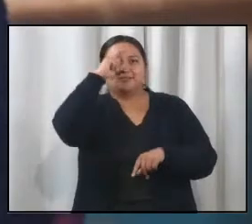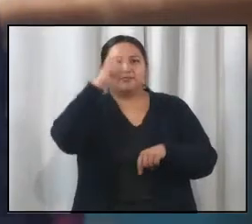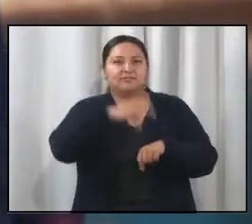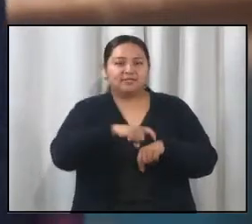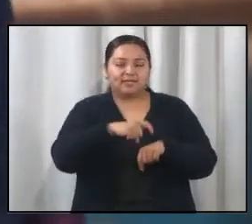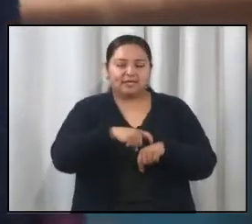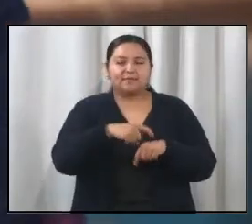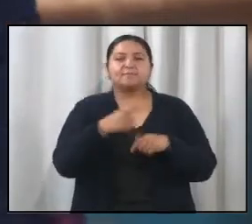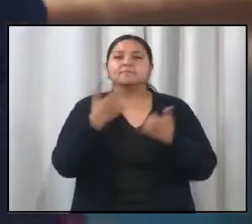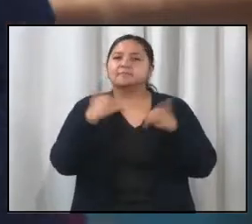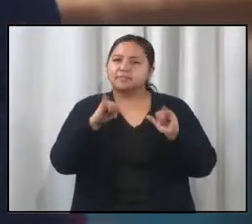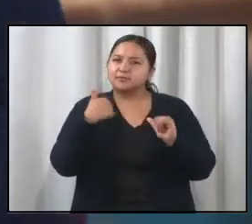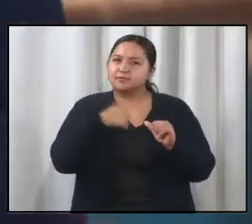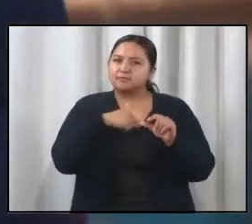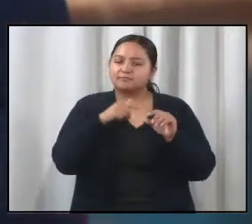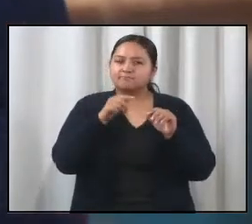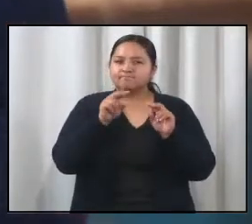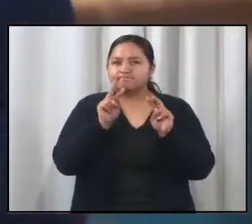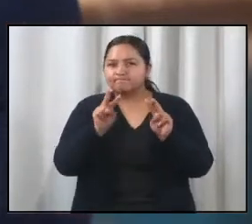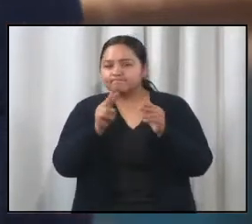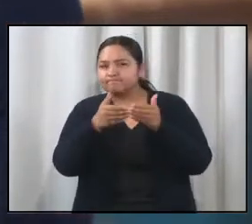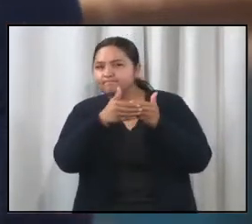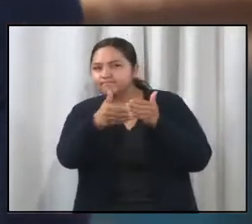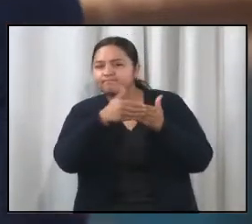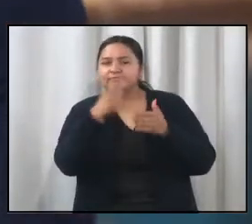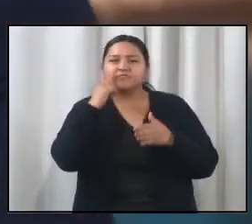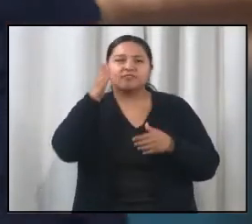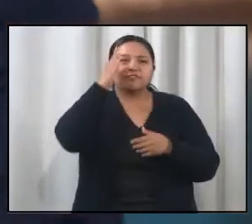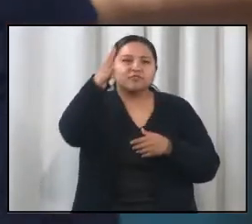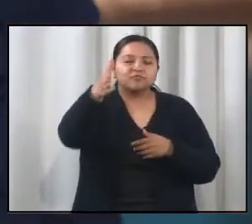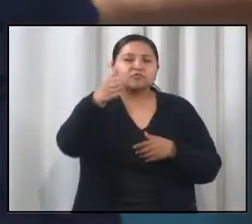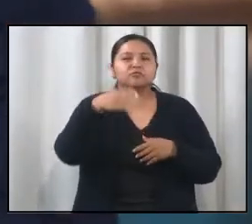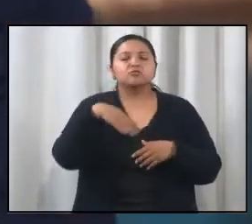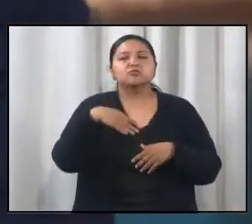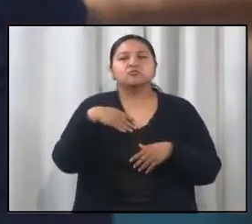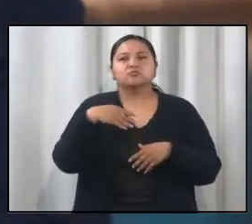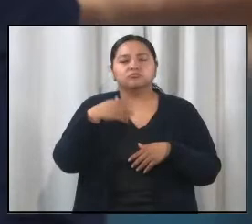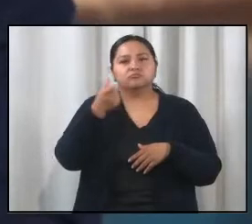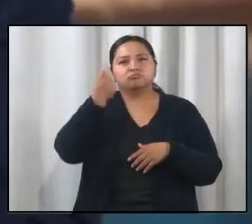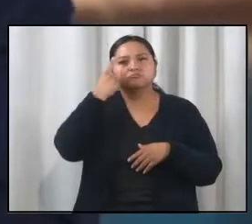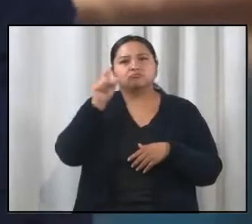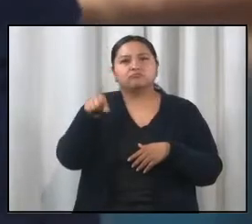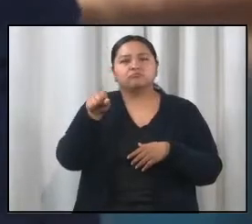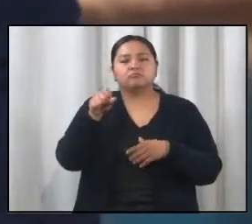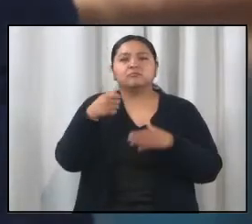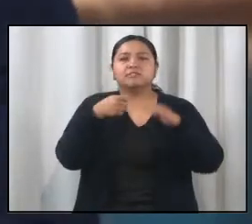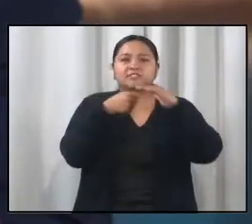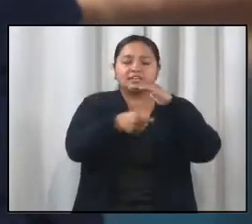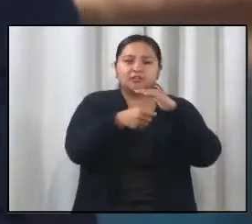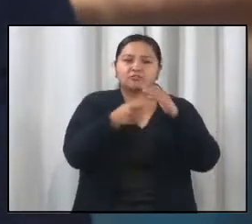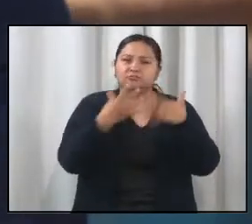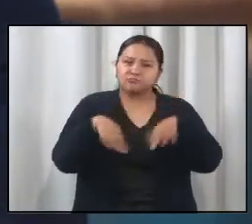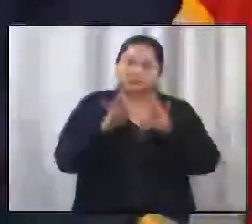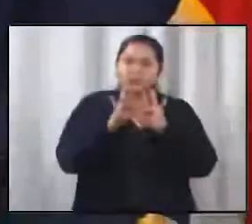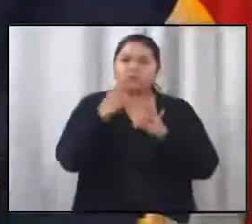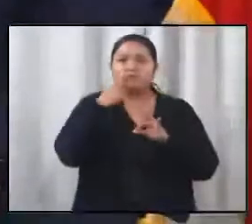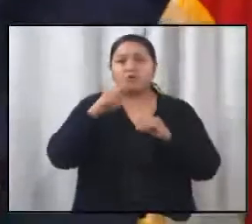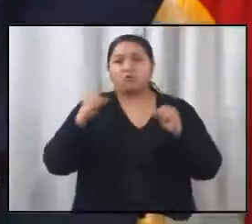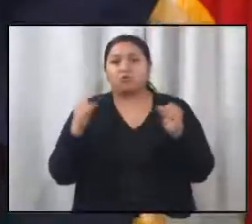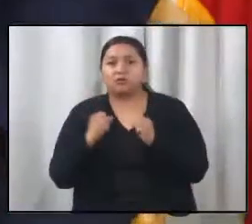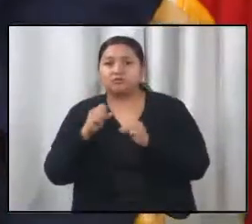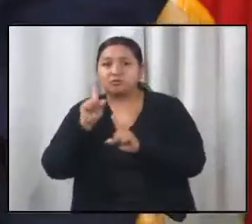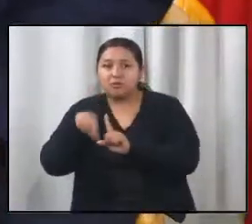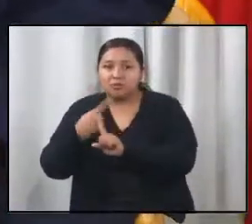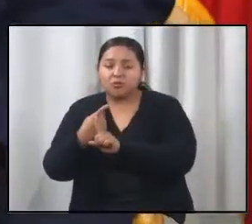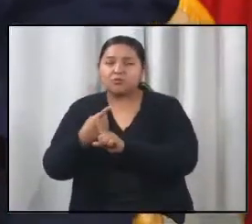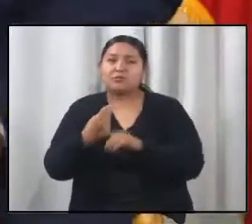further ahead because we know that more shelter is needed, not just during the winter, not during the spring, but throughout the whole year. Interim